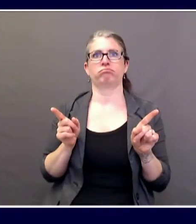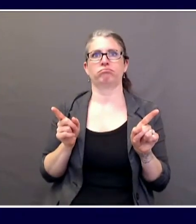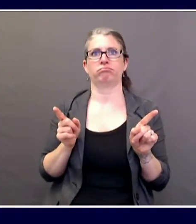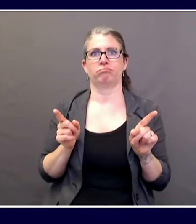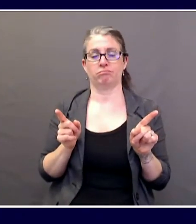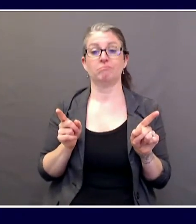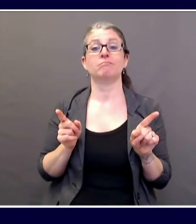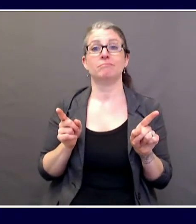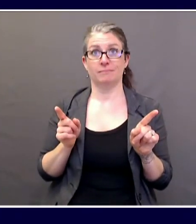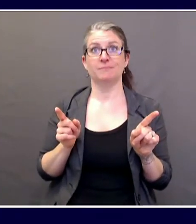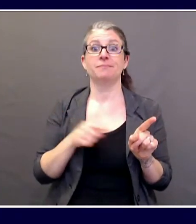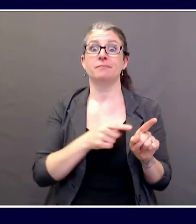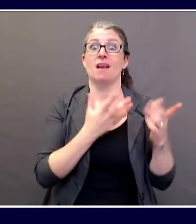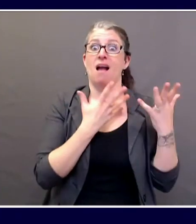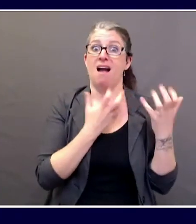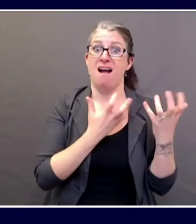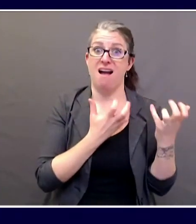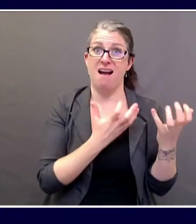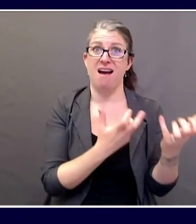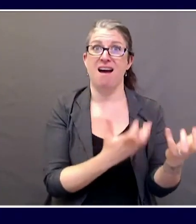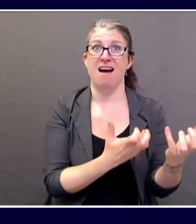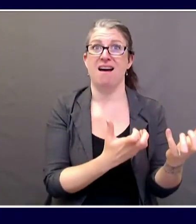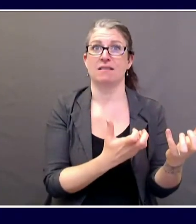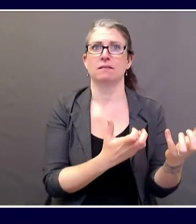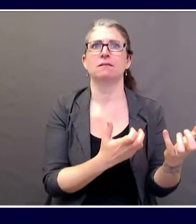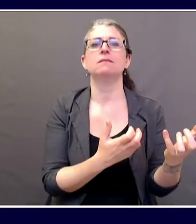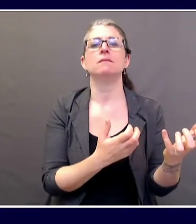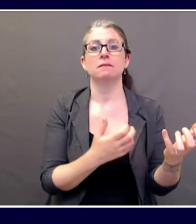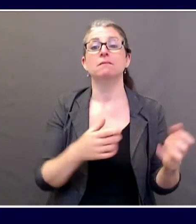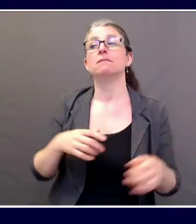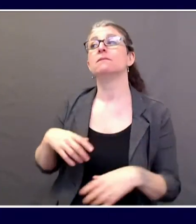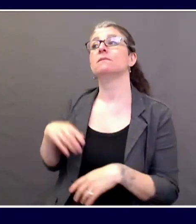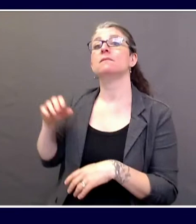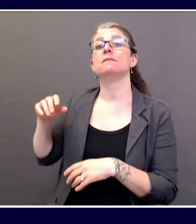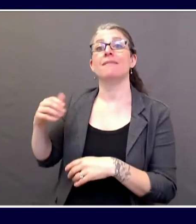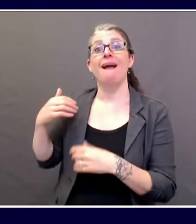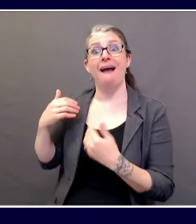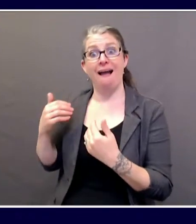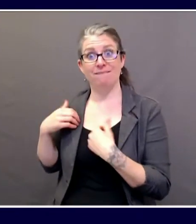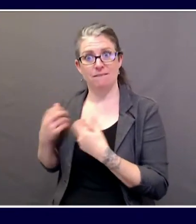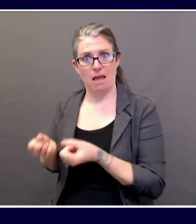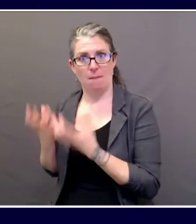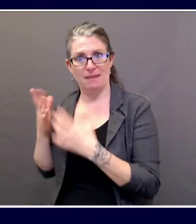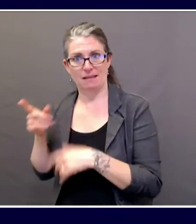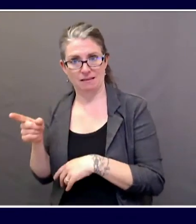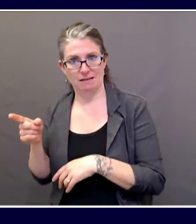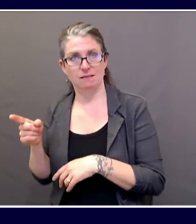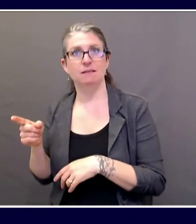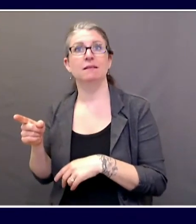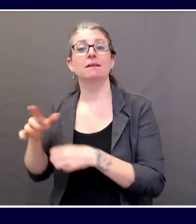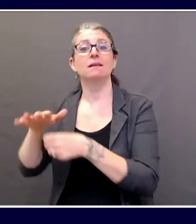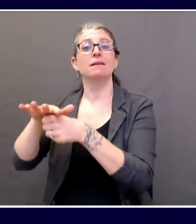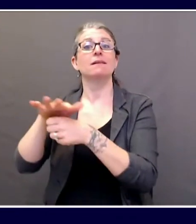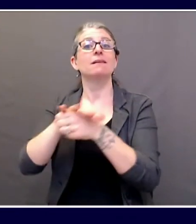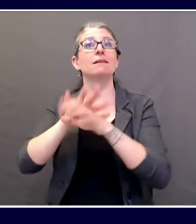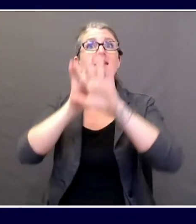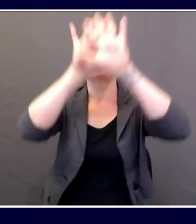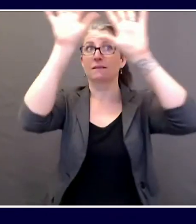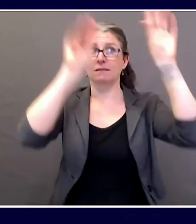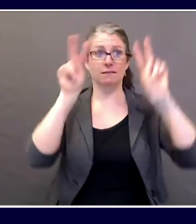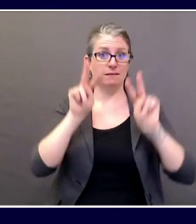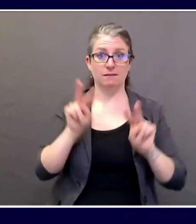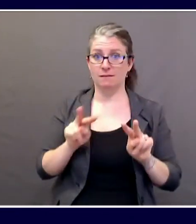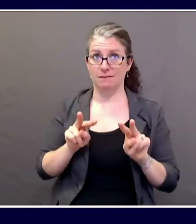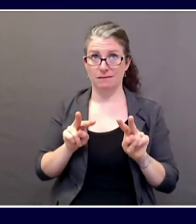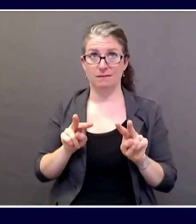appointments are just available? That's number one. We don't want to give any particular institution more doses than they have slots available for.